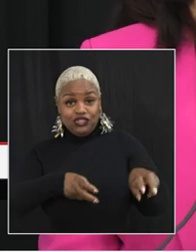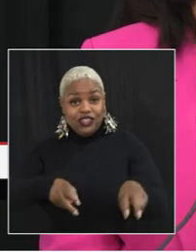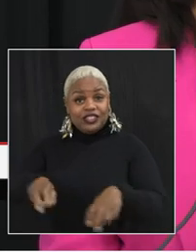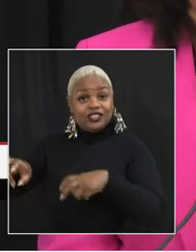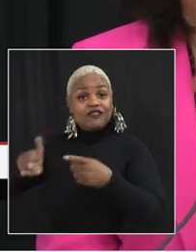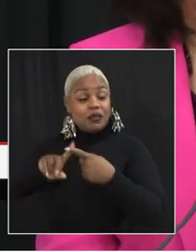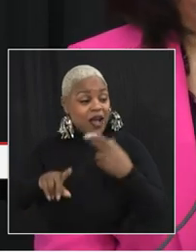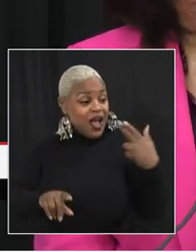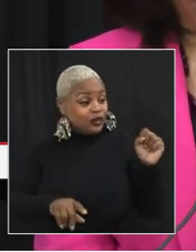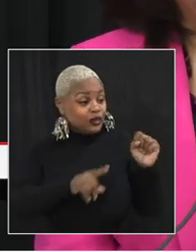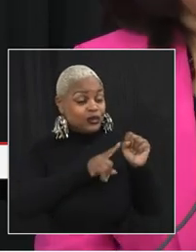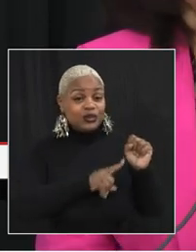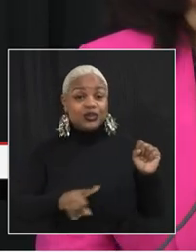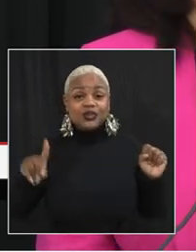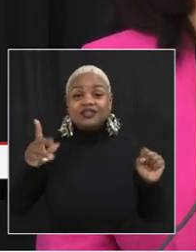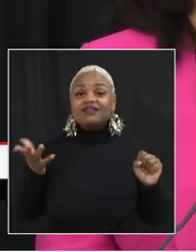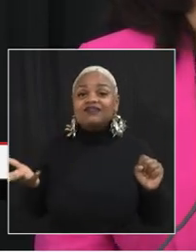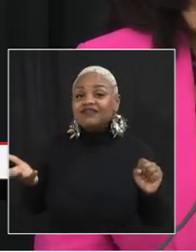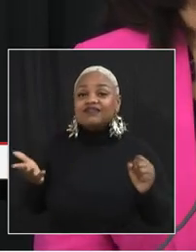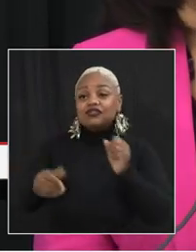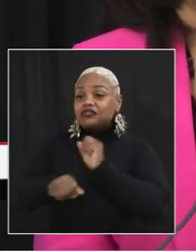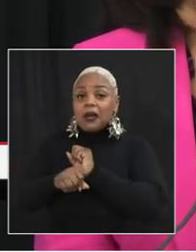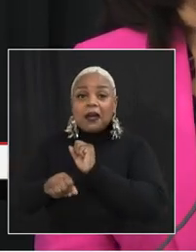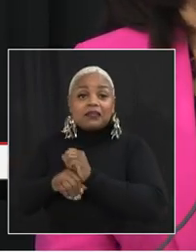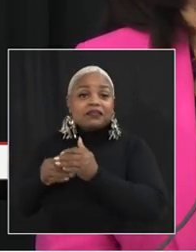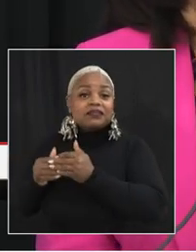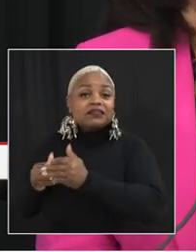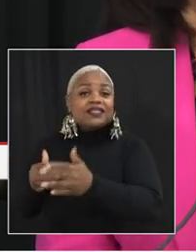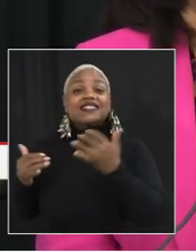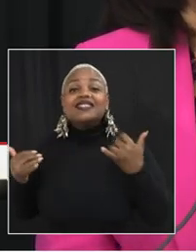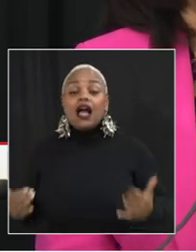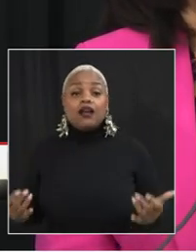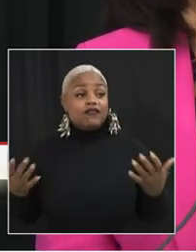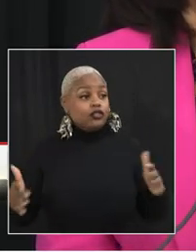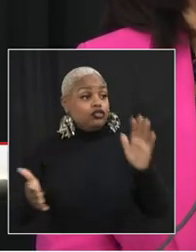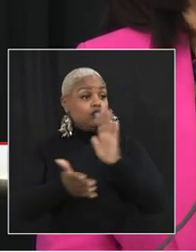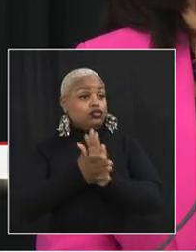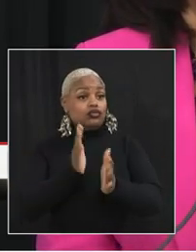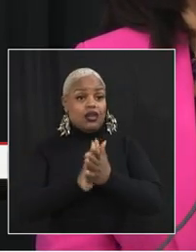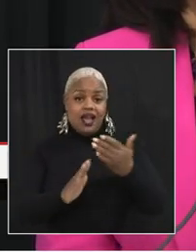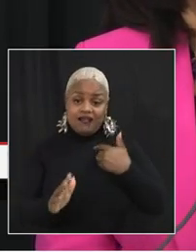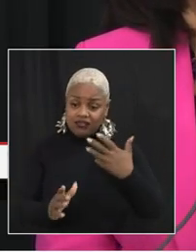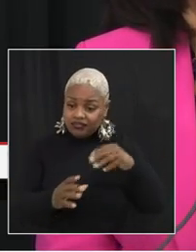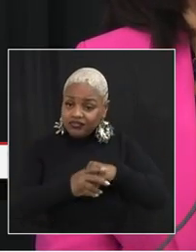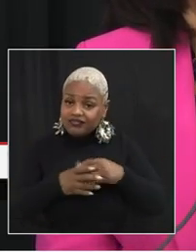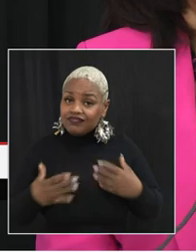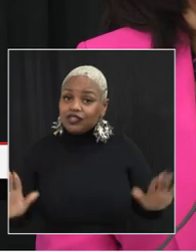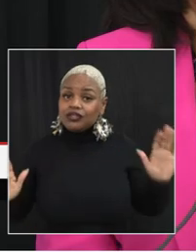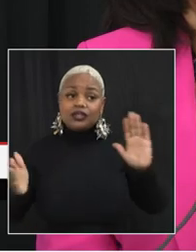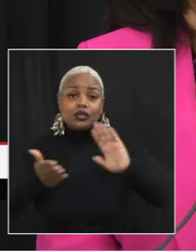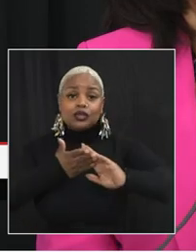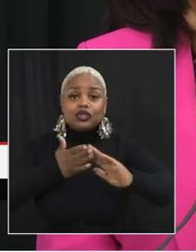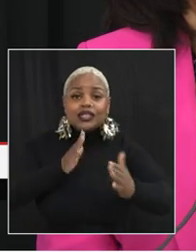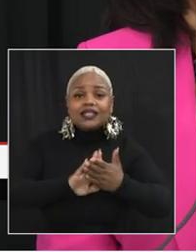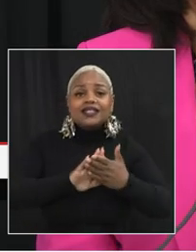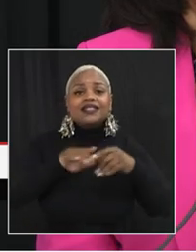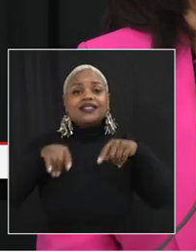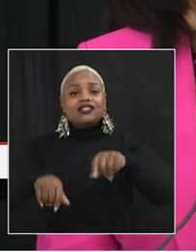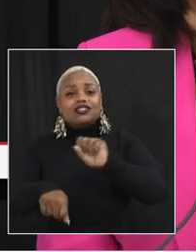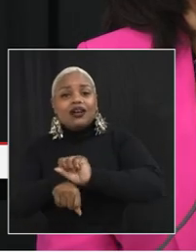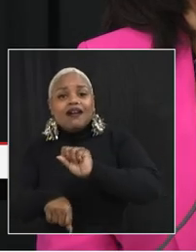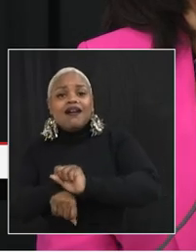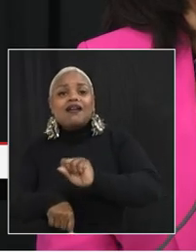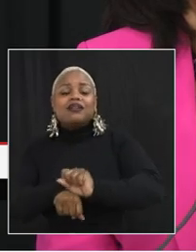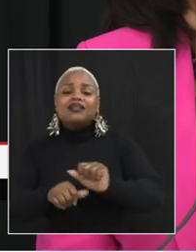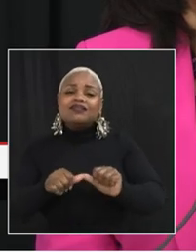to when they're too old to have one, they know they have a place in our community, in our city, to be able to continue either